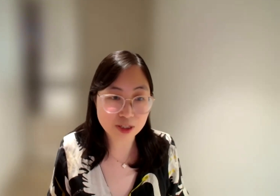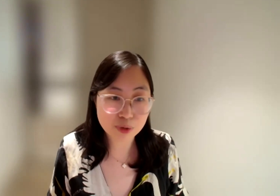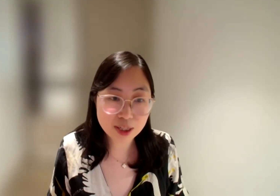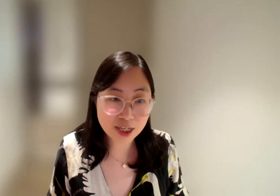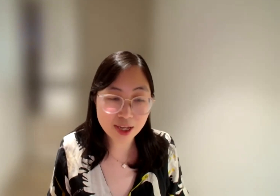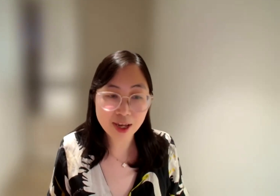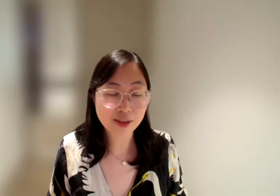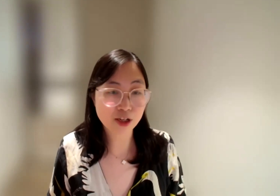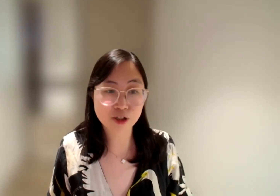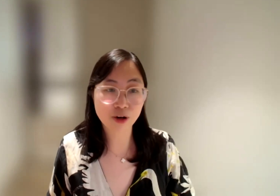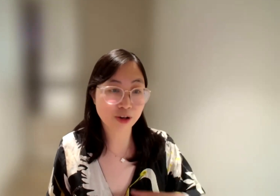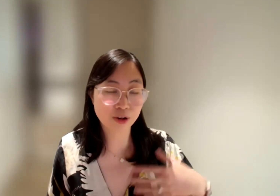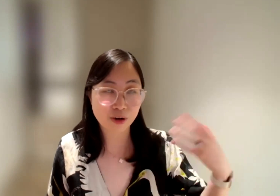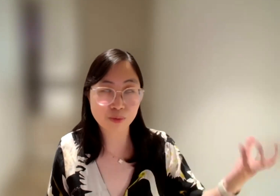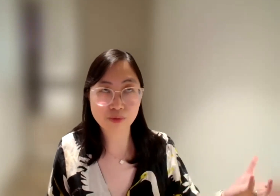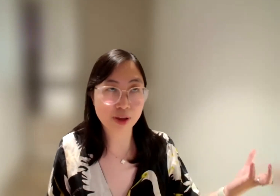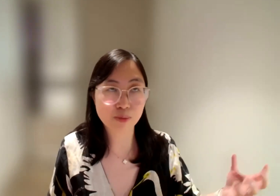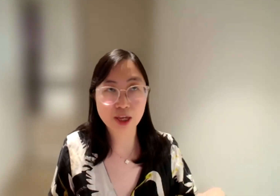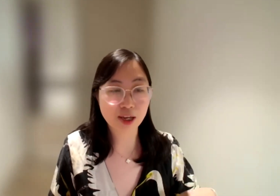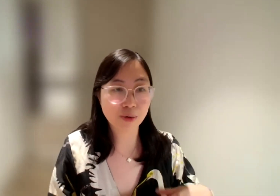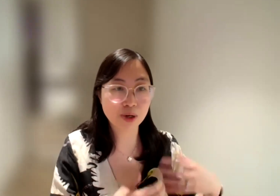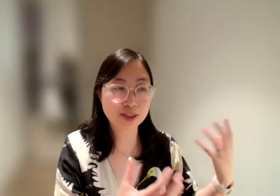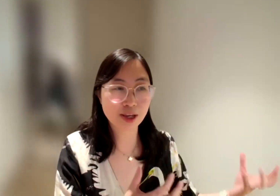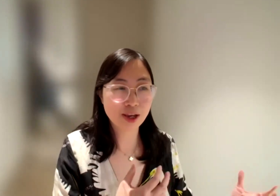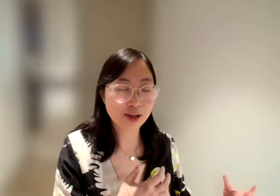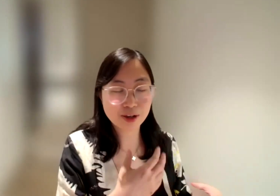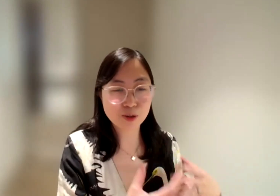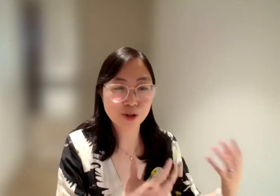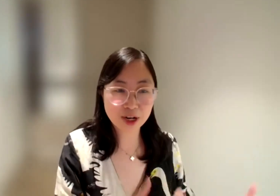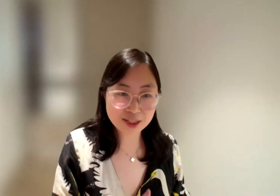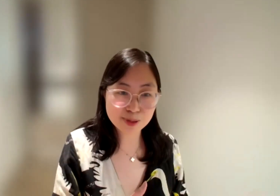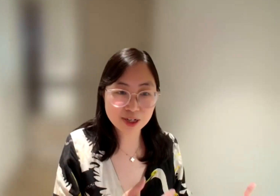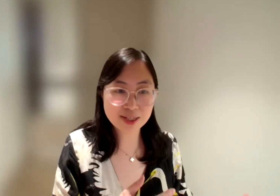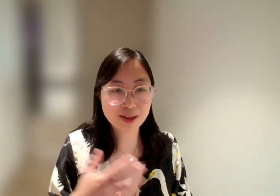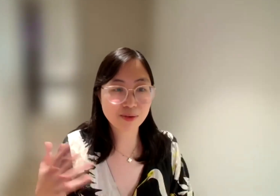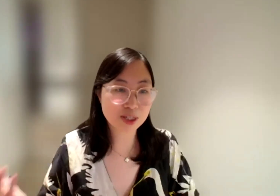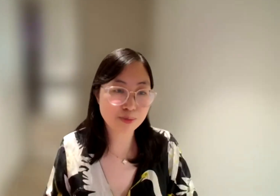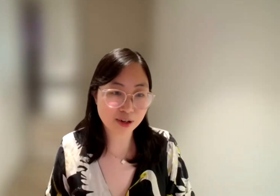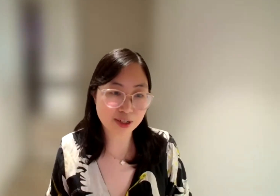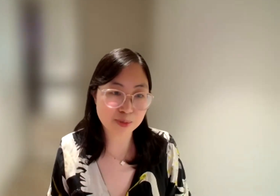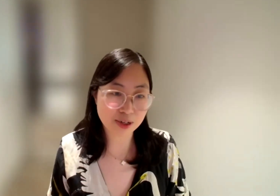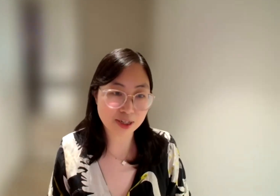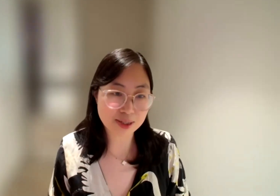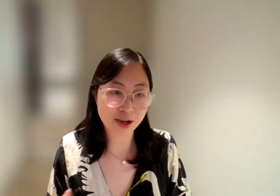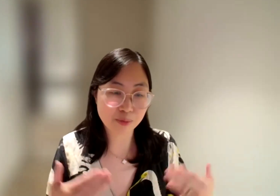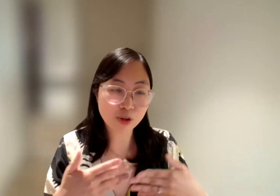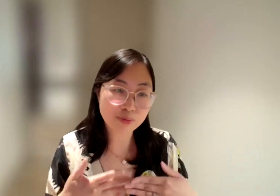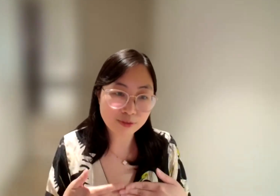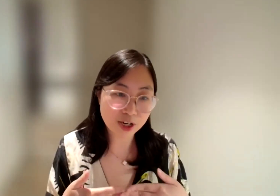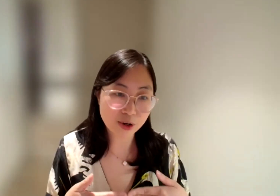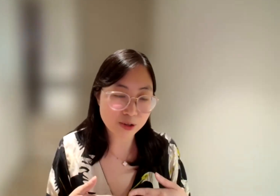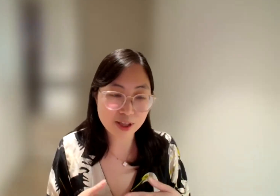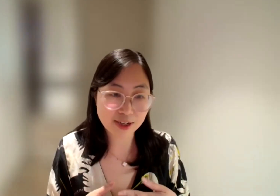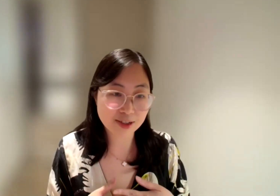intellectual disability. They show, at the beginning what's a not so great experience and then what's a better experience, all